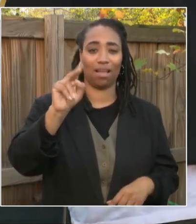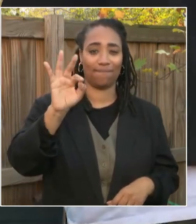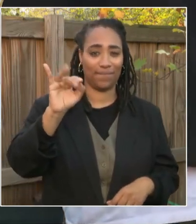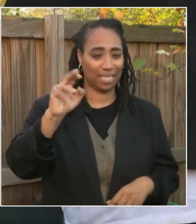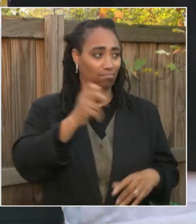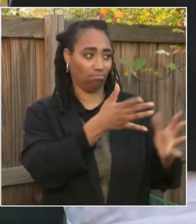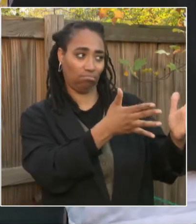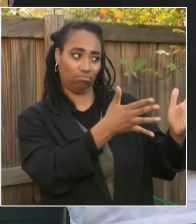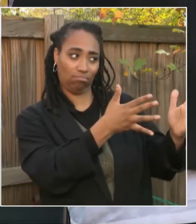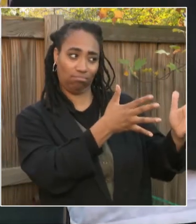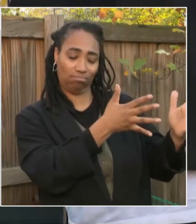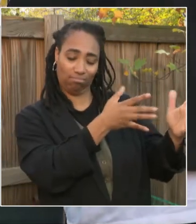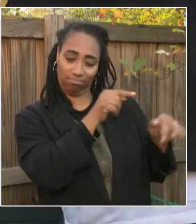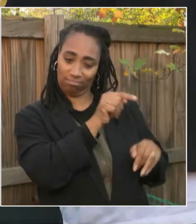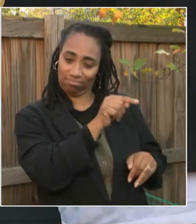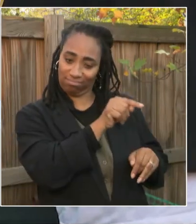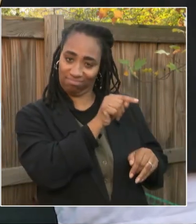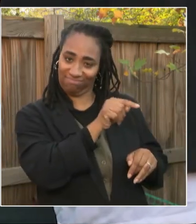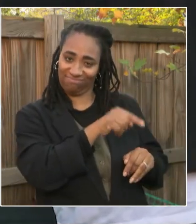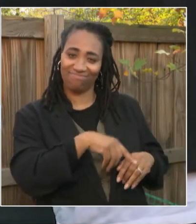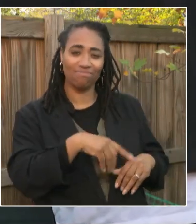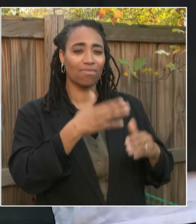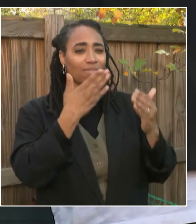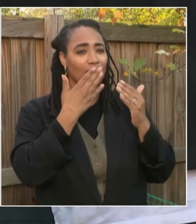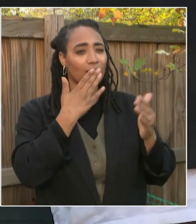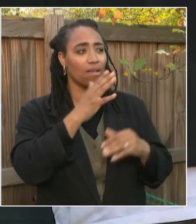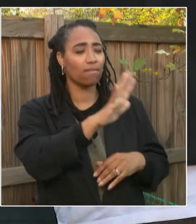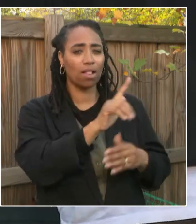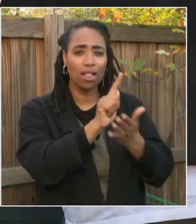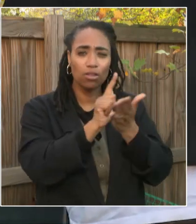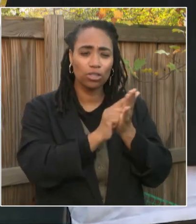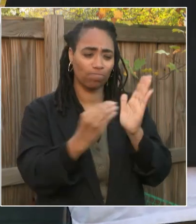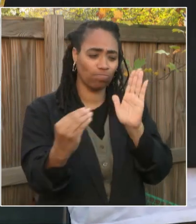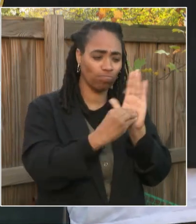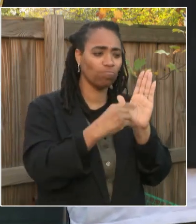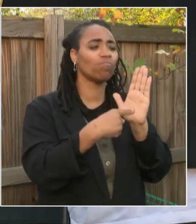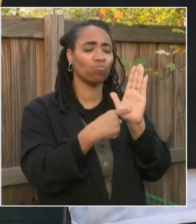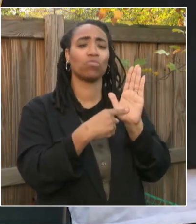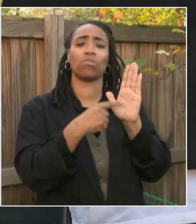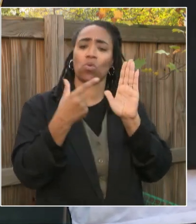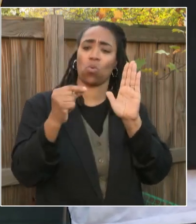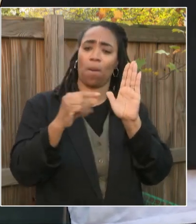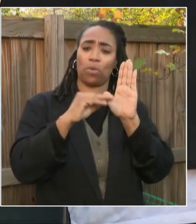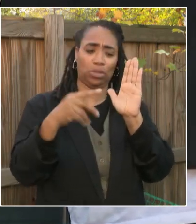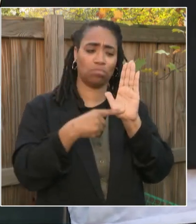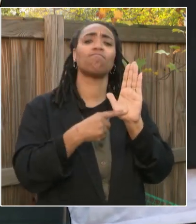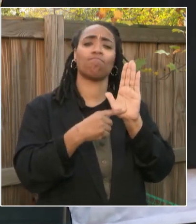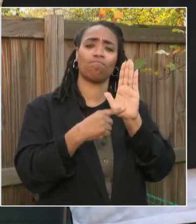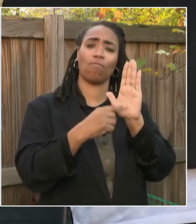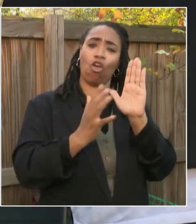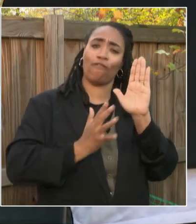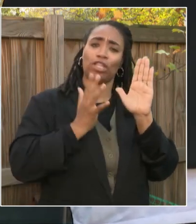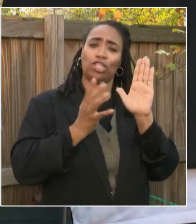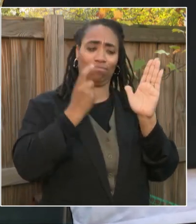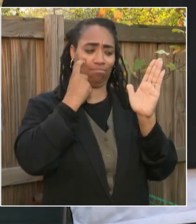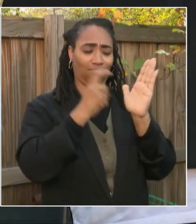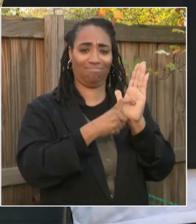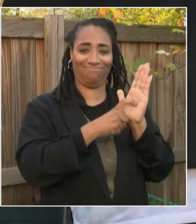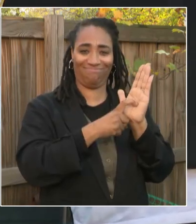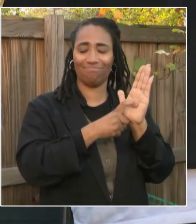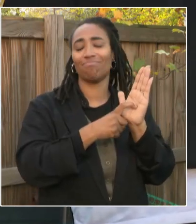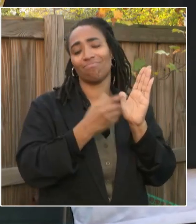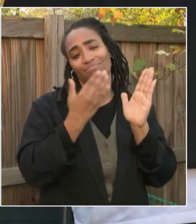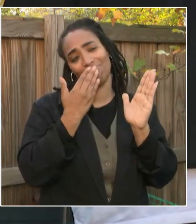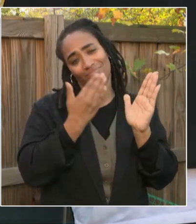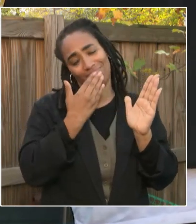authoring the legislation that made go-go our official music. Give him another